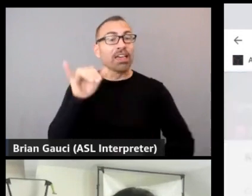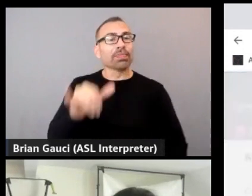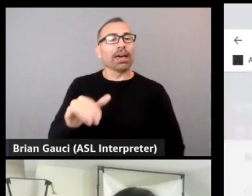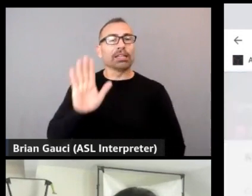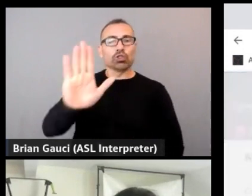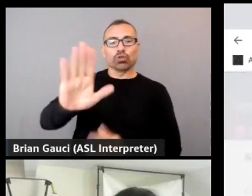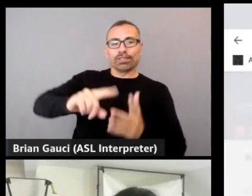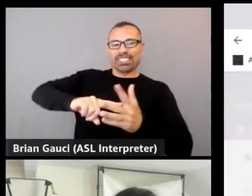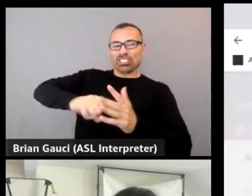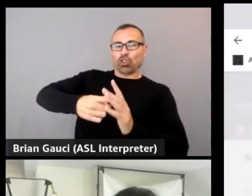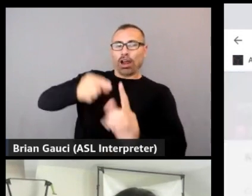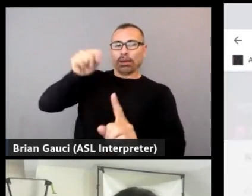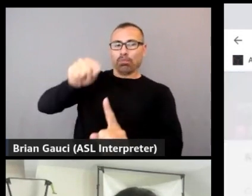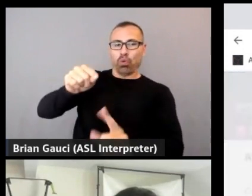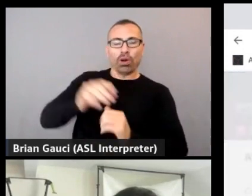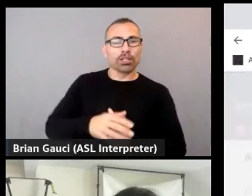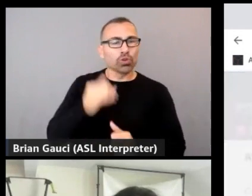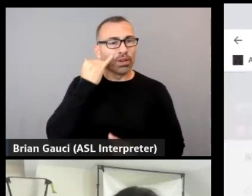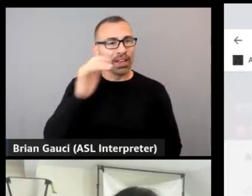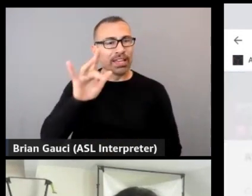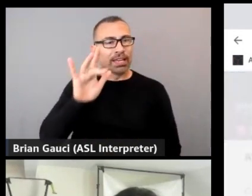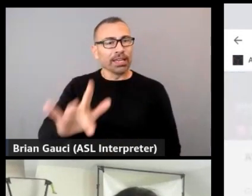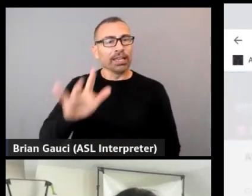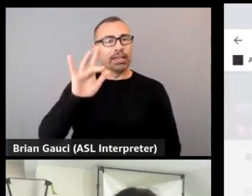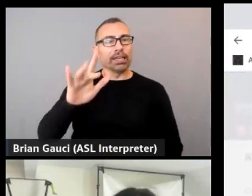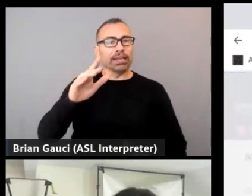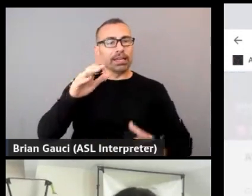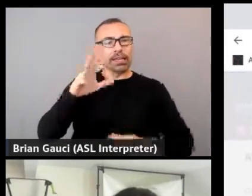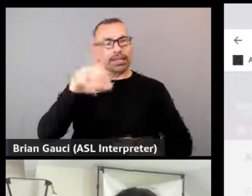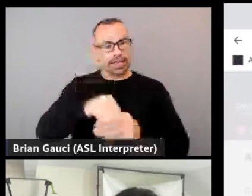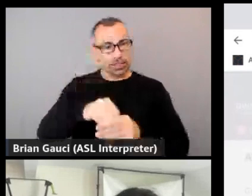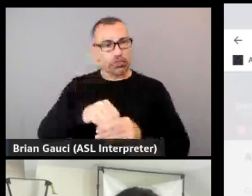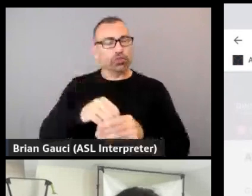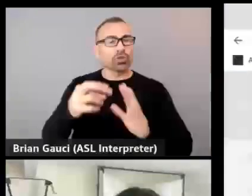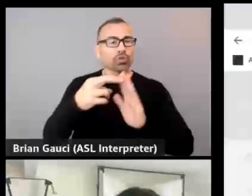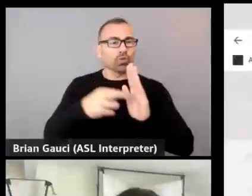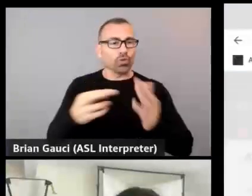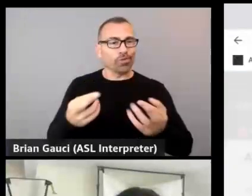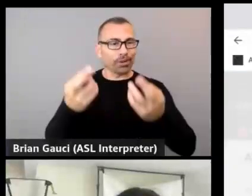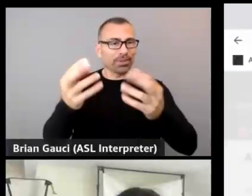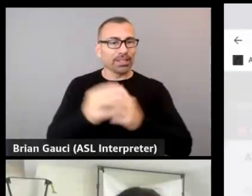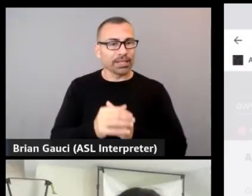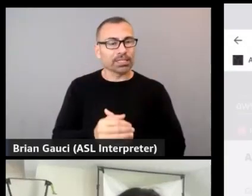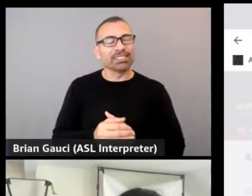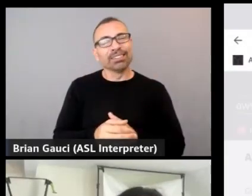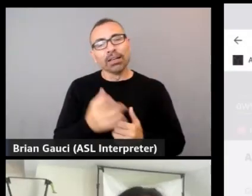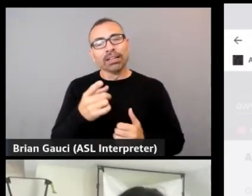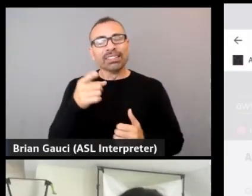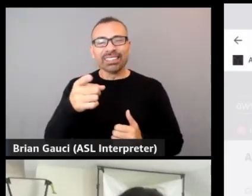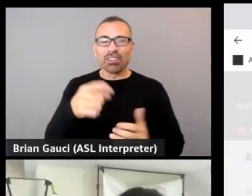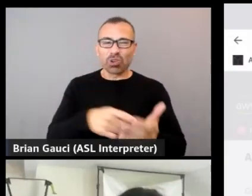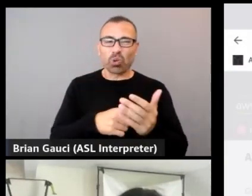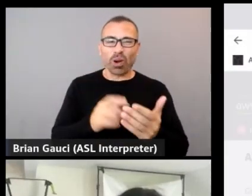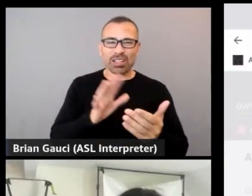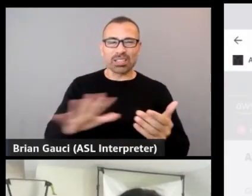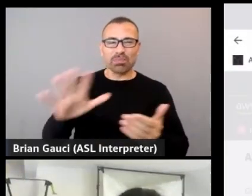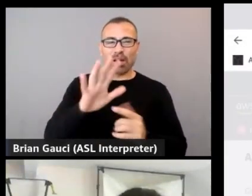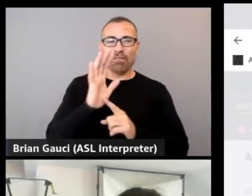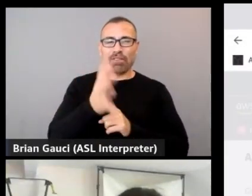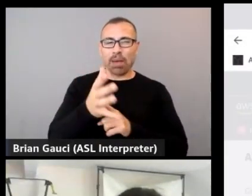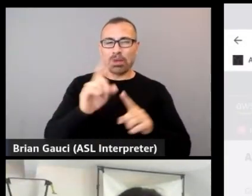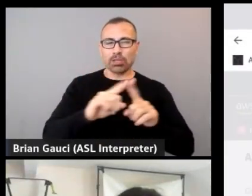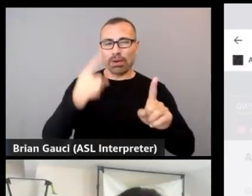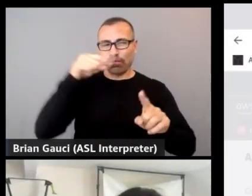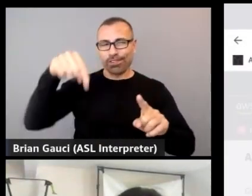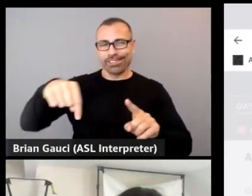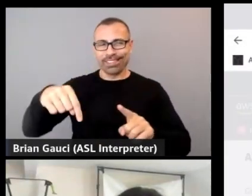rule recommendations, this was a recommendation that came back already. So it takes about 5 minutes to run. So for the purpose of this demo, I'm just going to whiz bang, show you, wave my